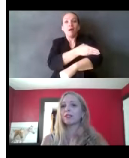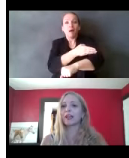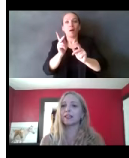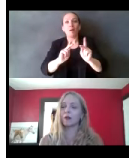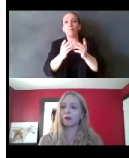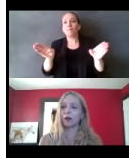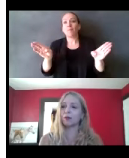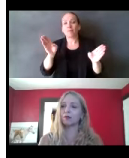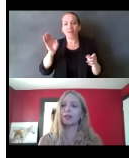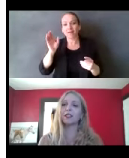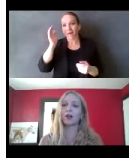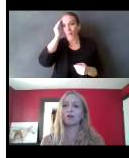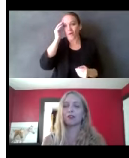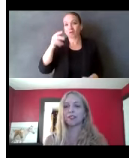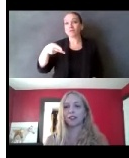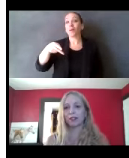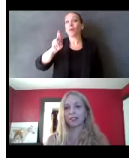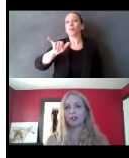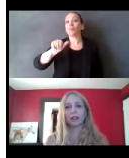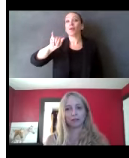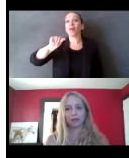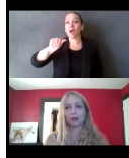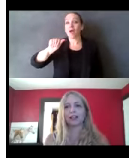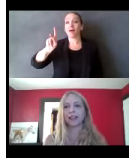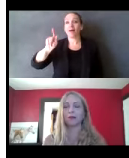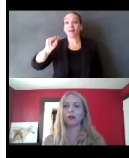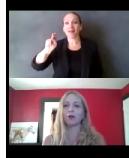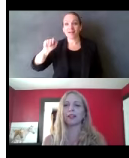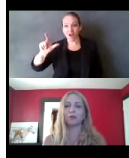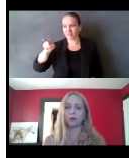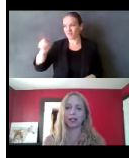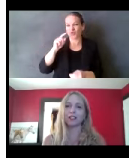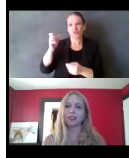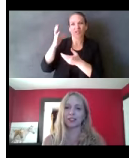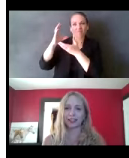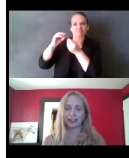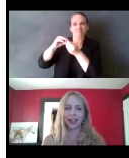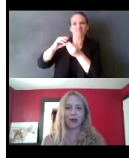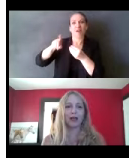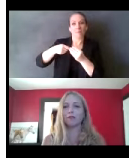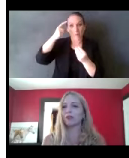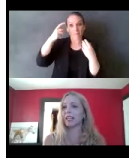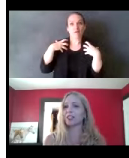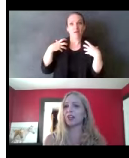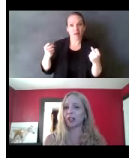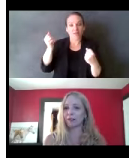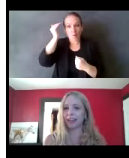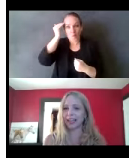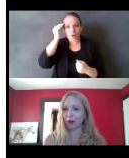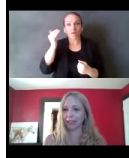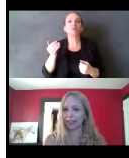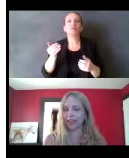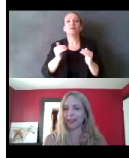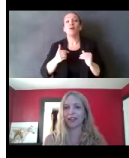Kanal presented a couple of weeks ago for this series, and you can locate that recording if you would like to see it. We have a Let's Talk